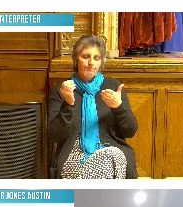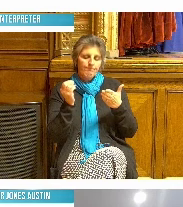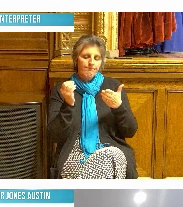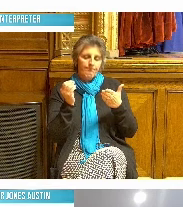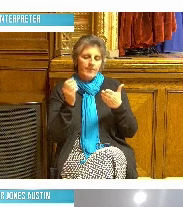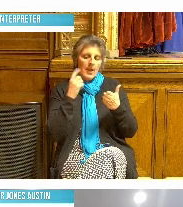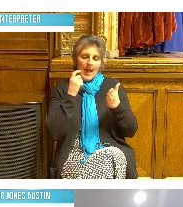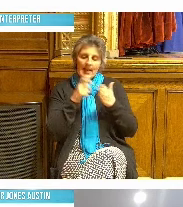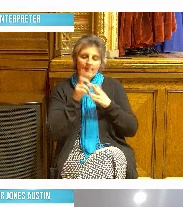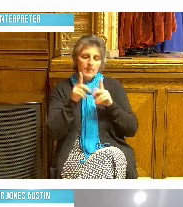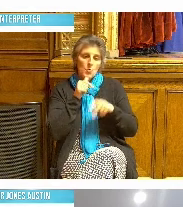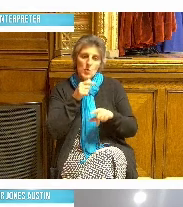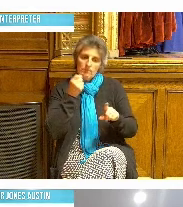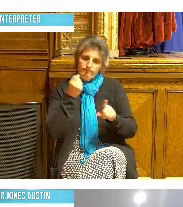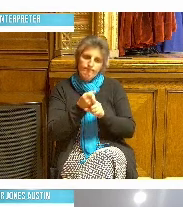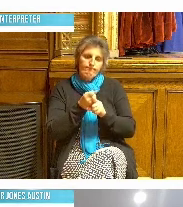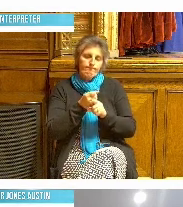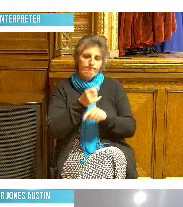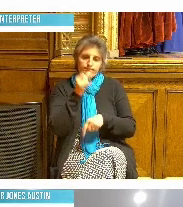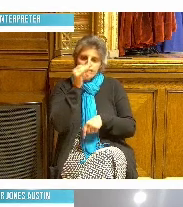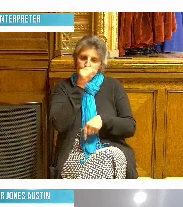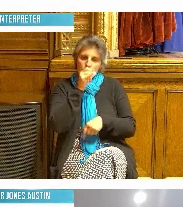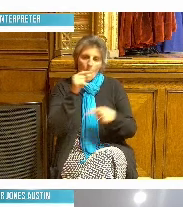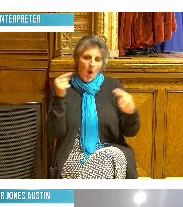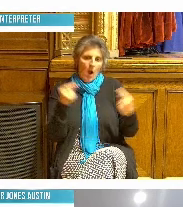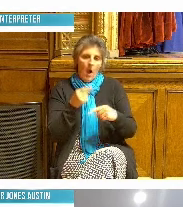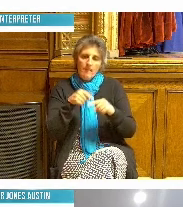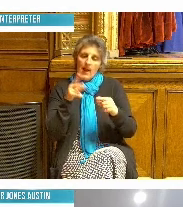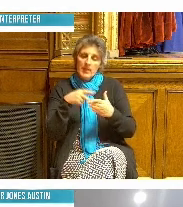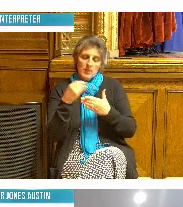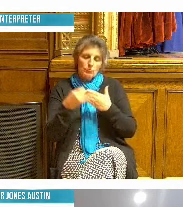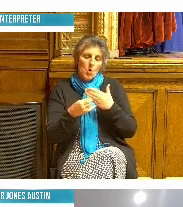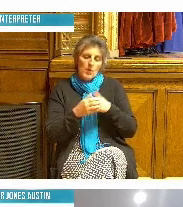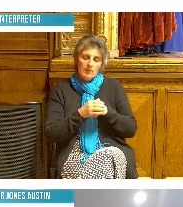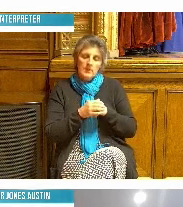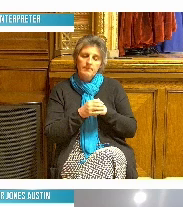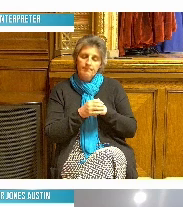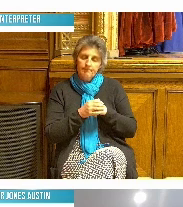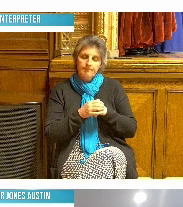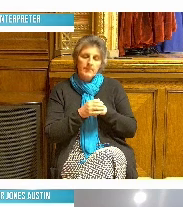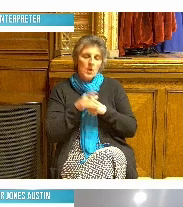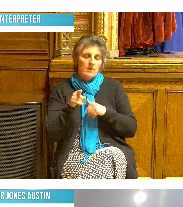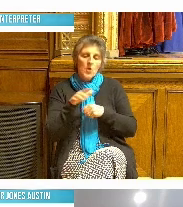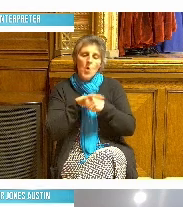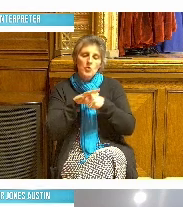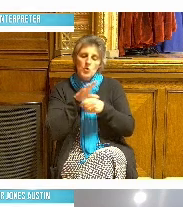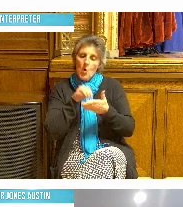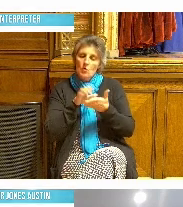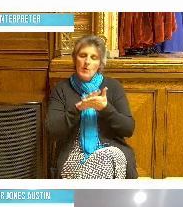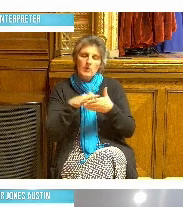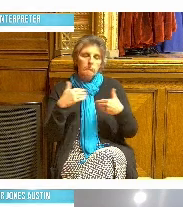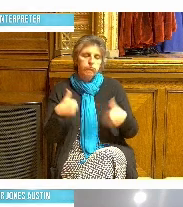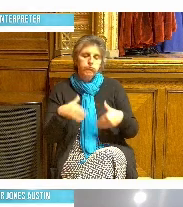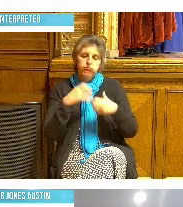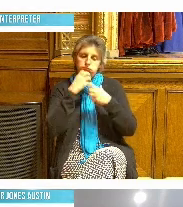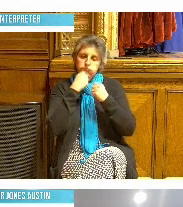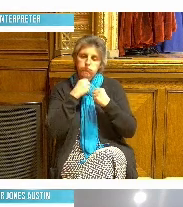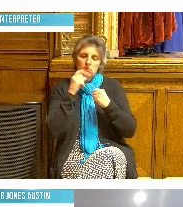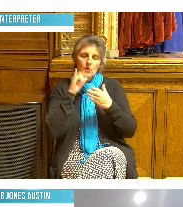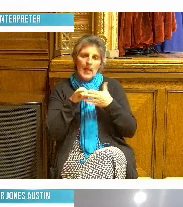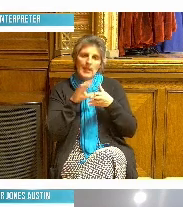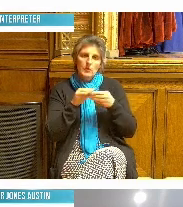identifying people who are directly affected or harmed by these programs, those local records are really, really important to that